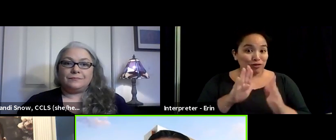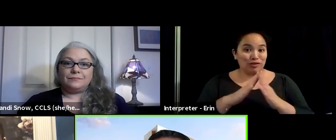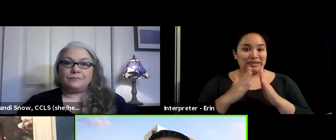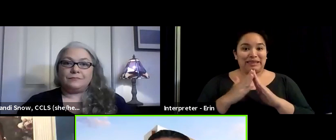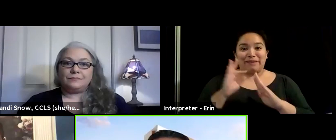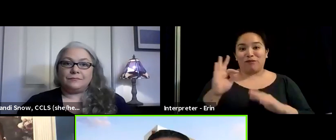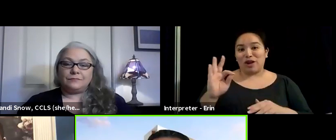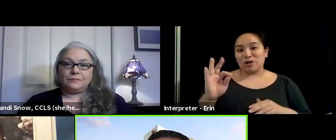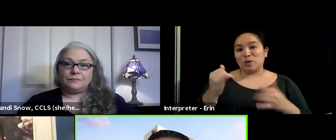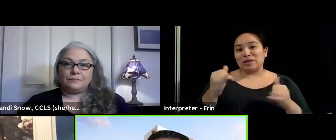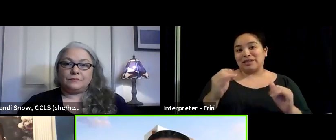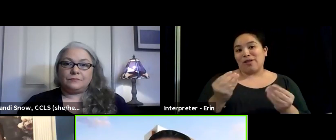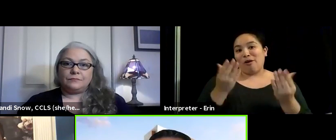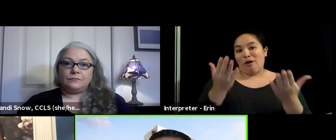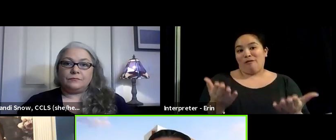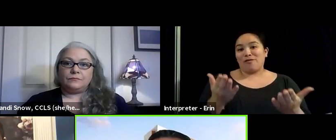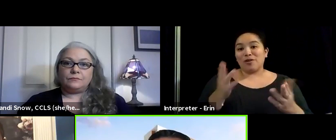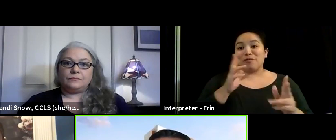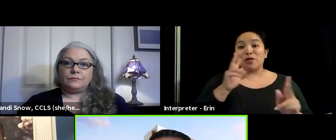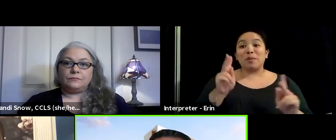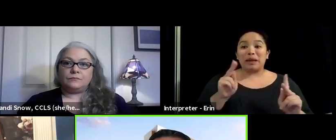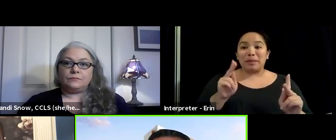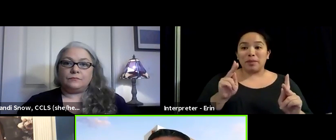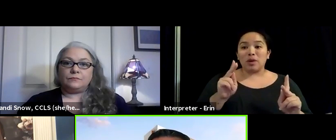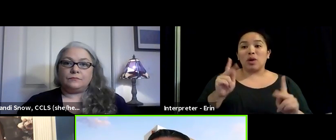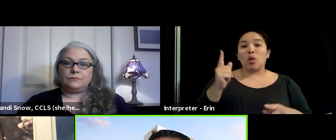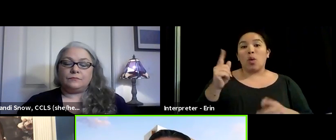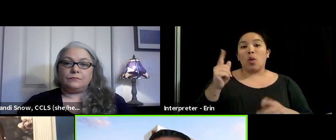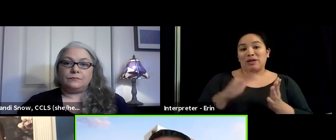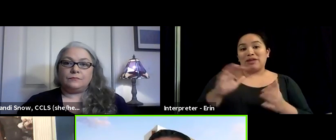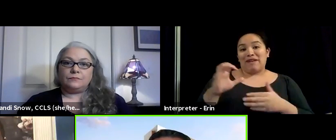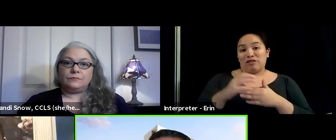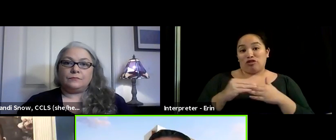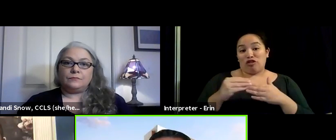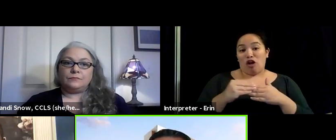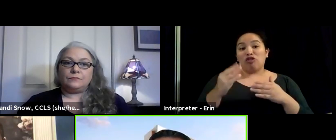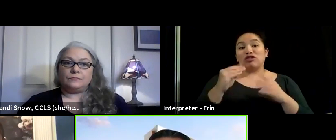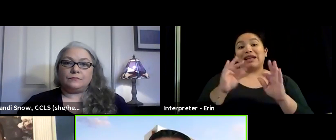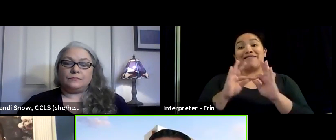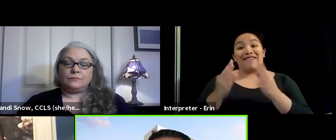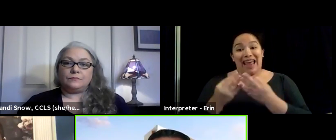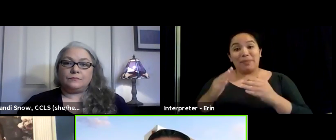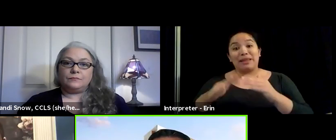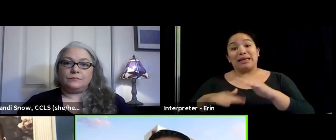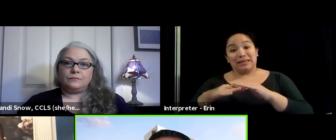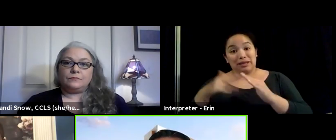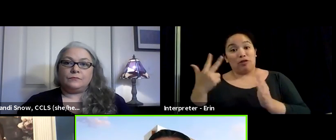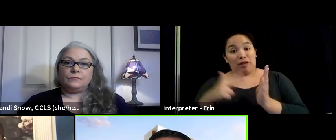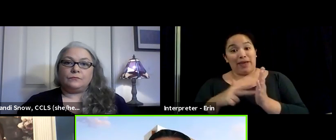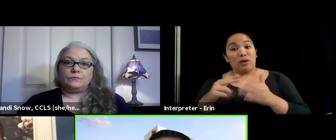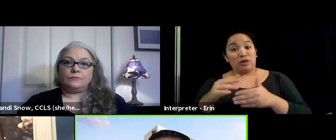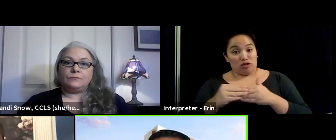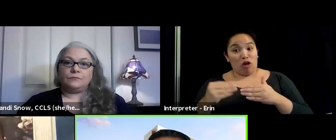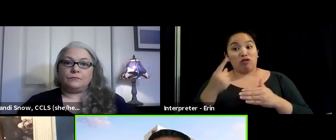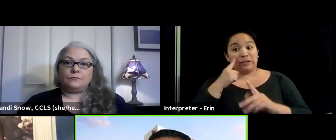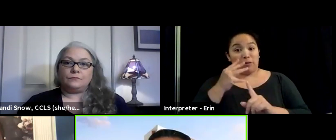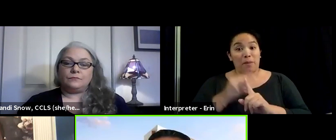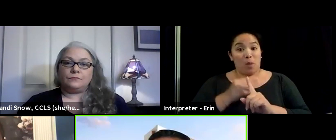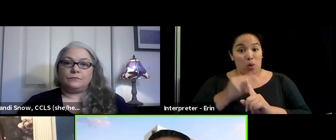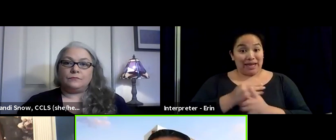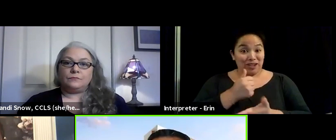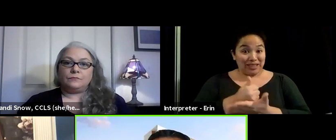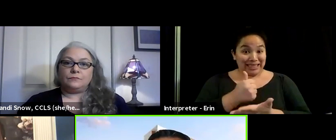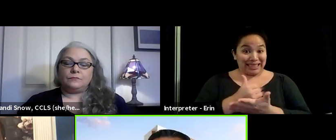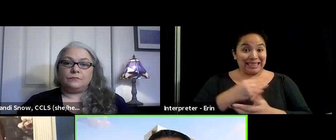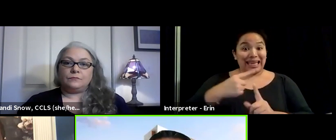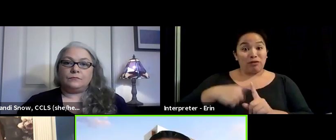is still offering residents, individuals, $1,500 and families up to $3,000 for mortgage assistance and